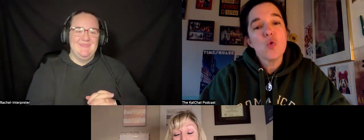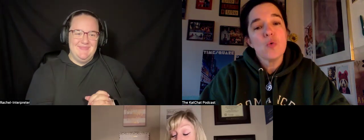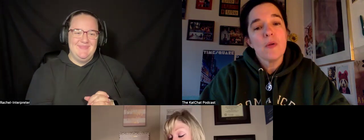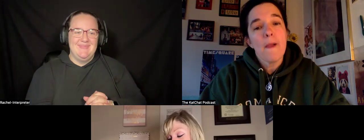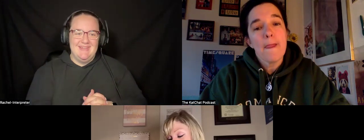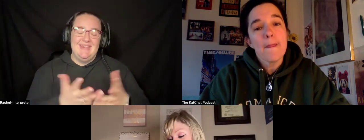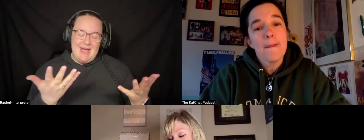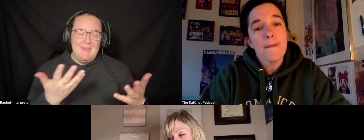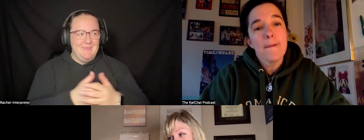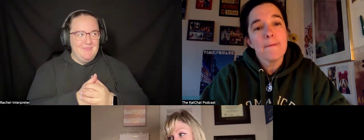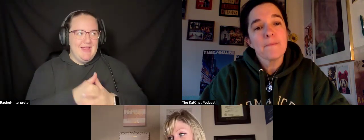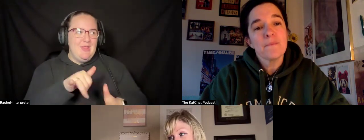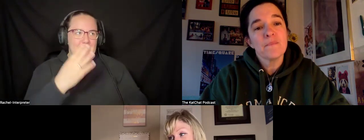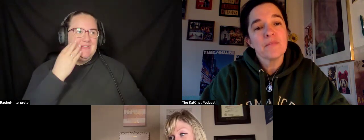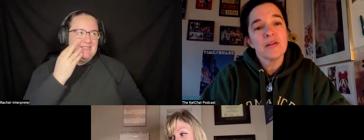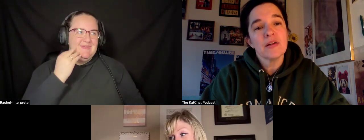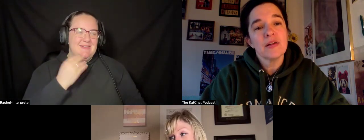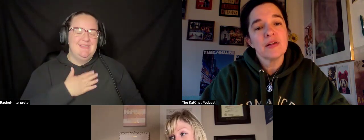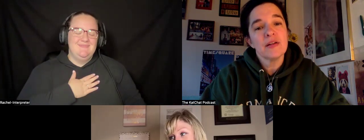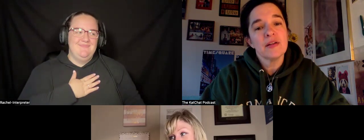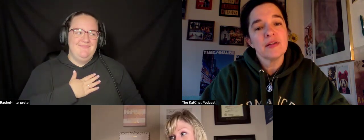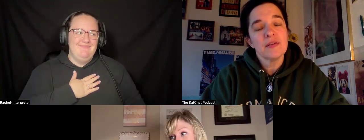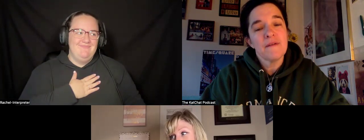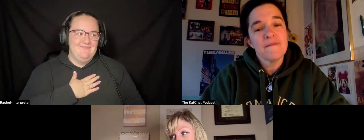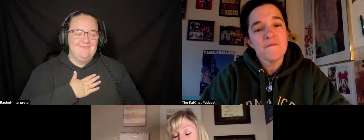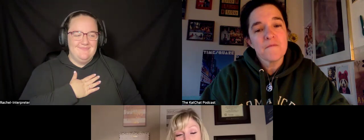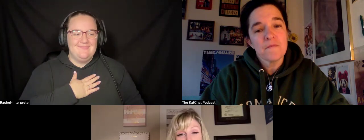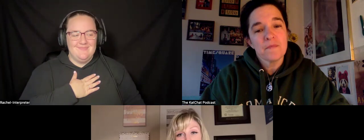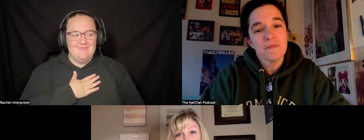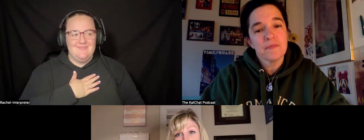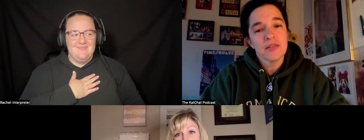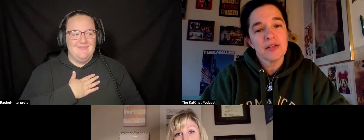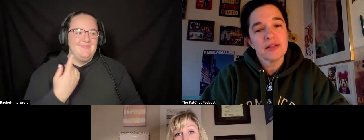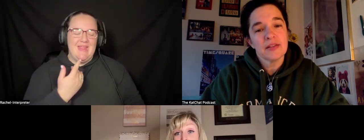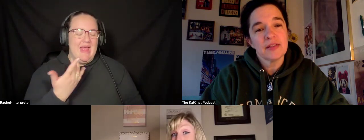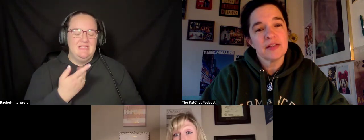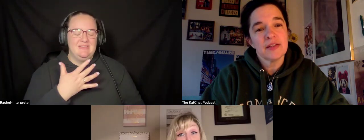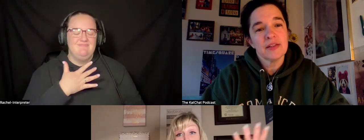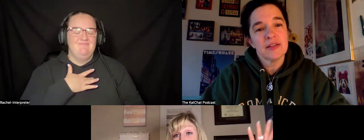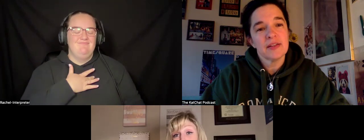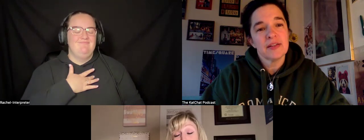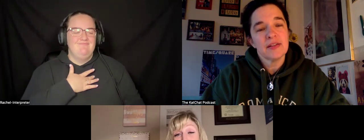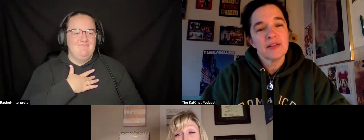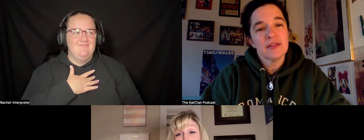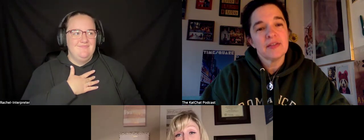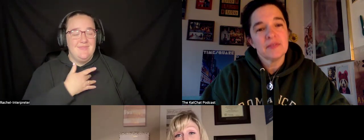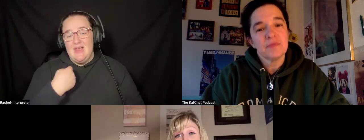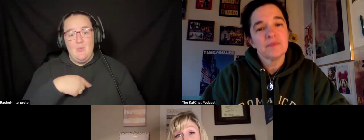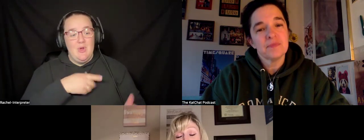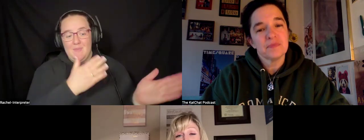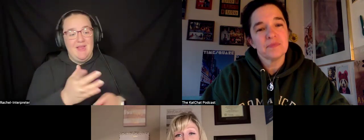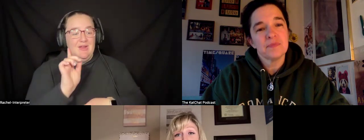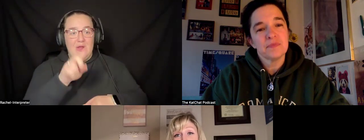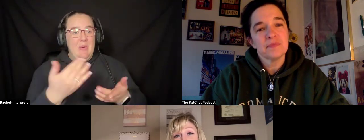But yeah, no, those experiences are just always near and dear to my heart, and we all plan to come back again next